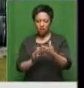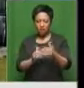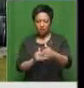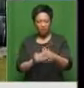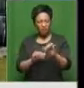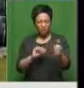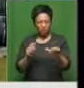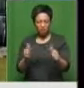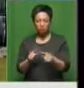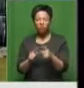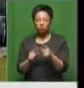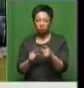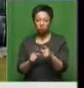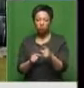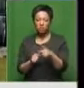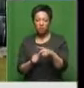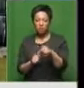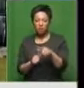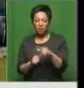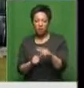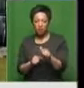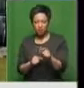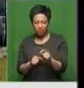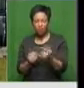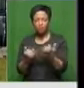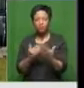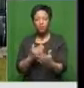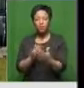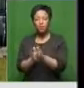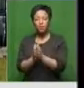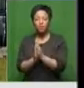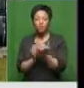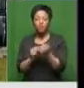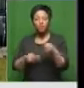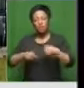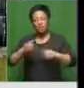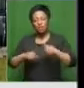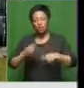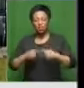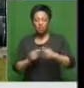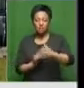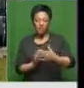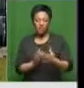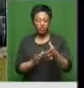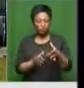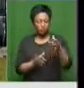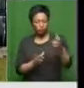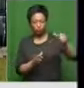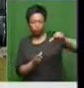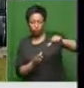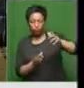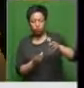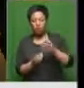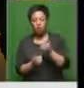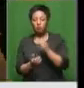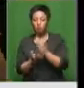punnets, to begin with. And certainly the requests don't stop coming for flexible packaging as well, which in time I'm sure we will get